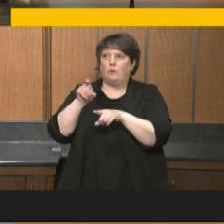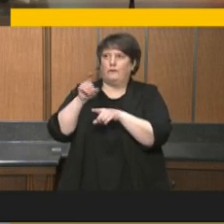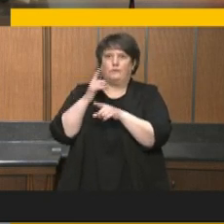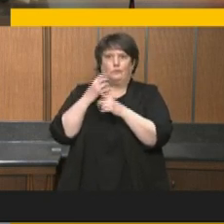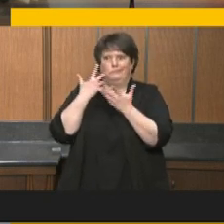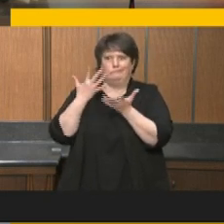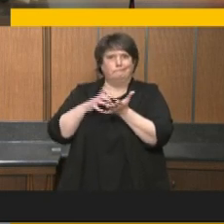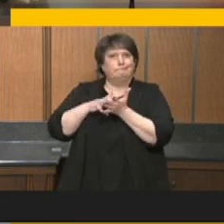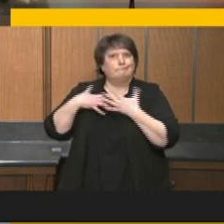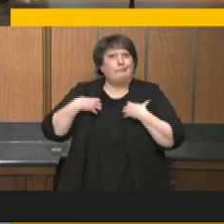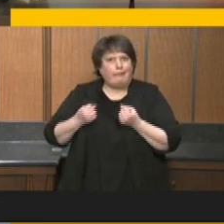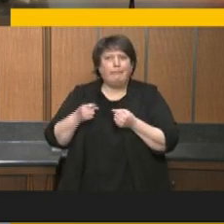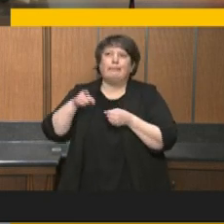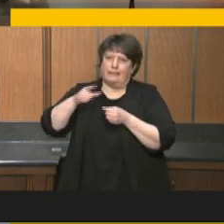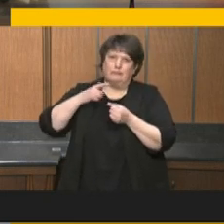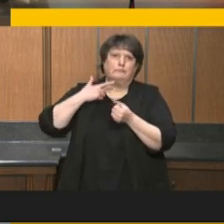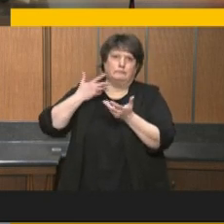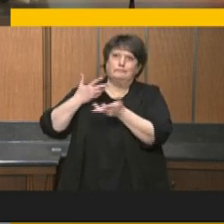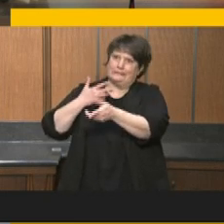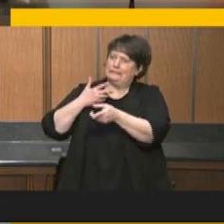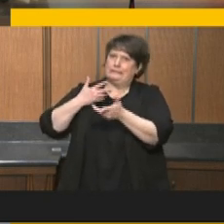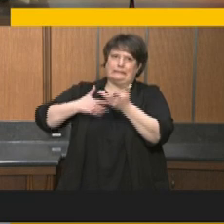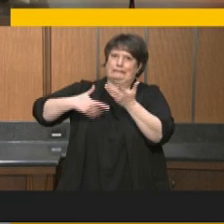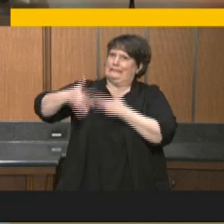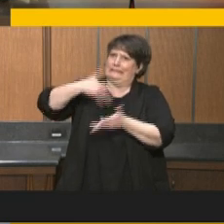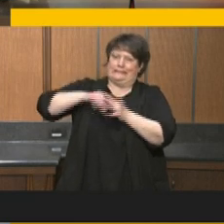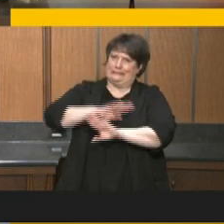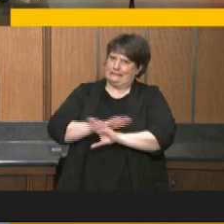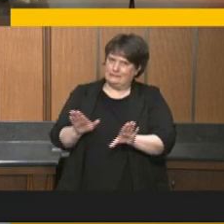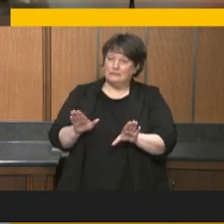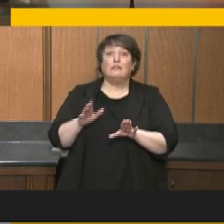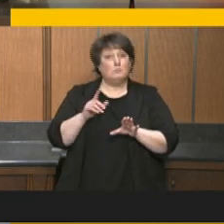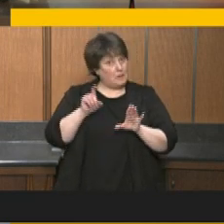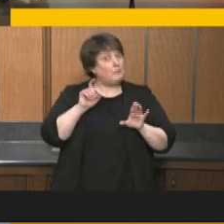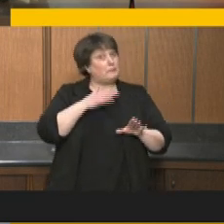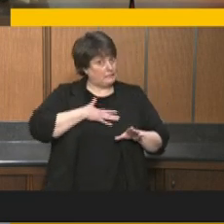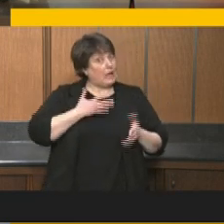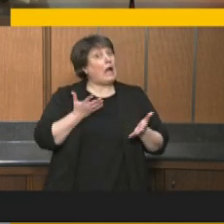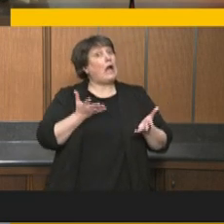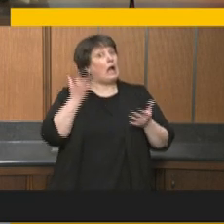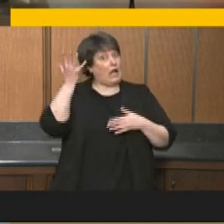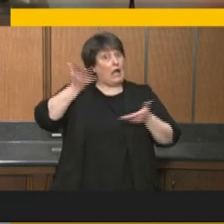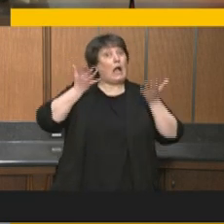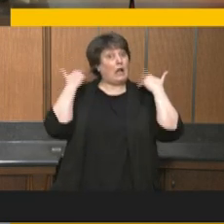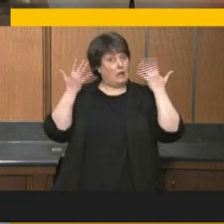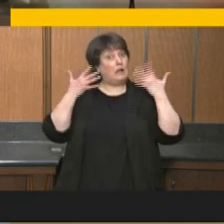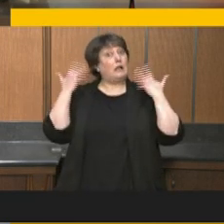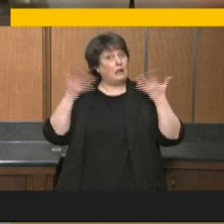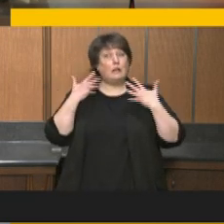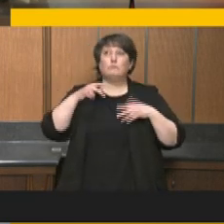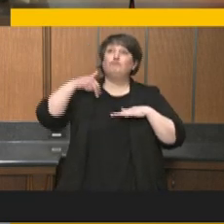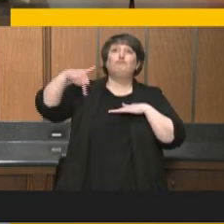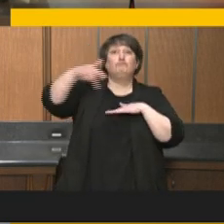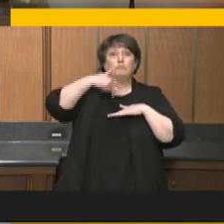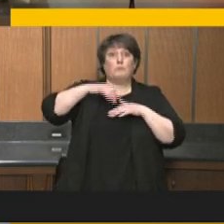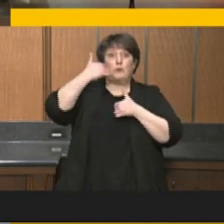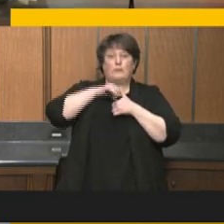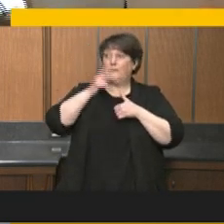do go out for a walk in the fresh air as long as you keep to the 2-meter rule.